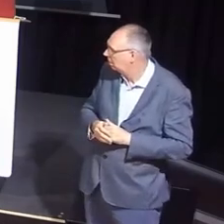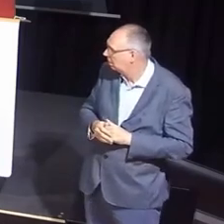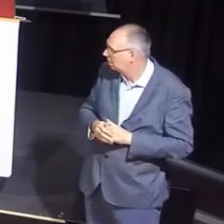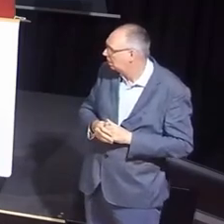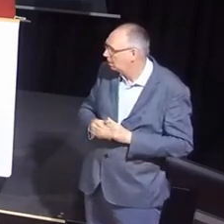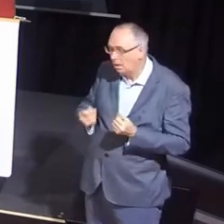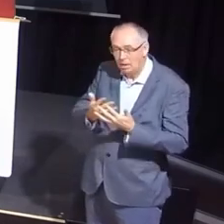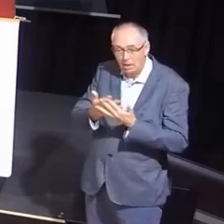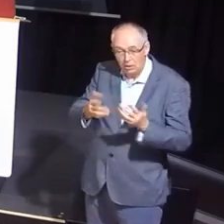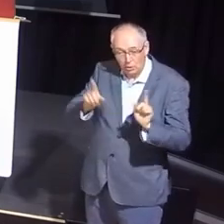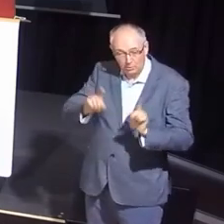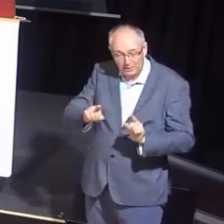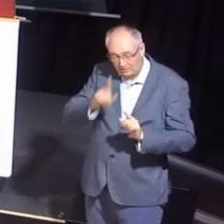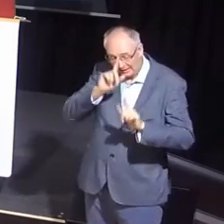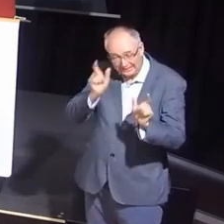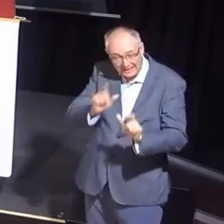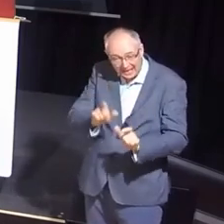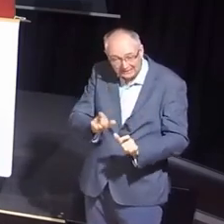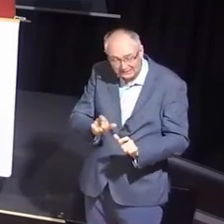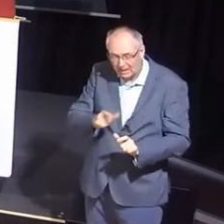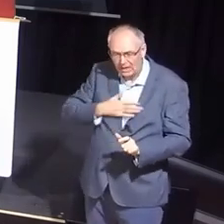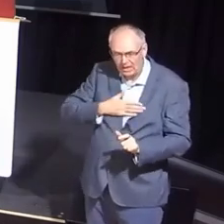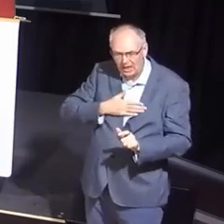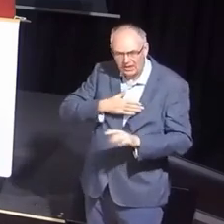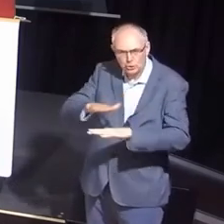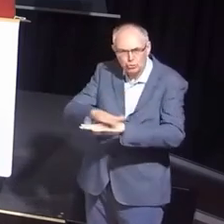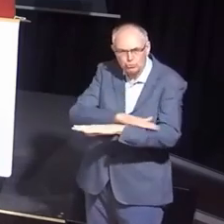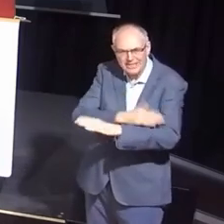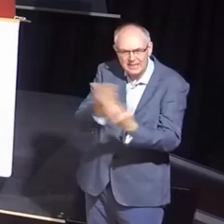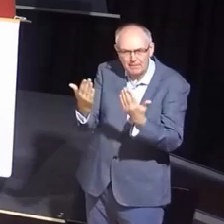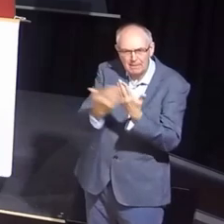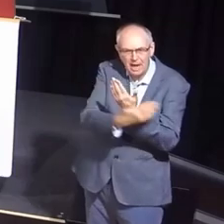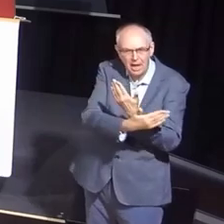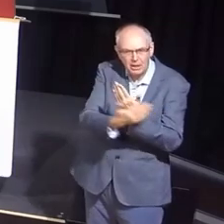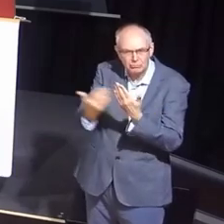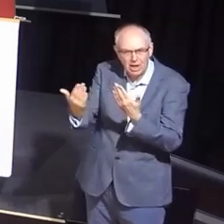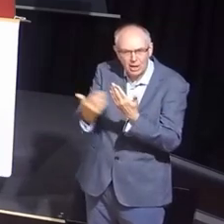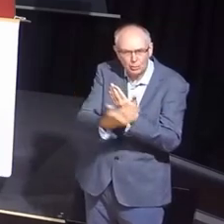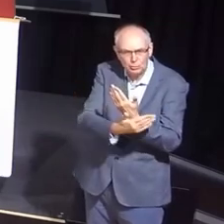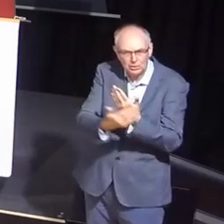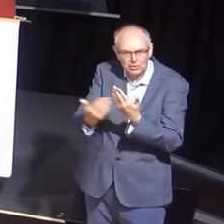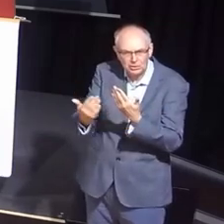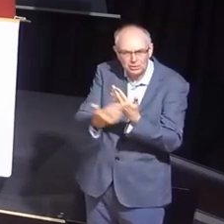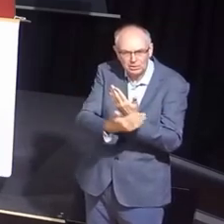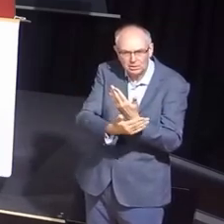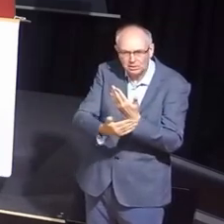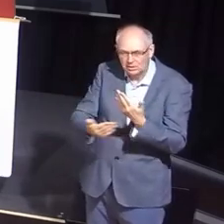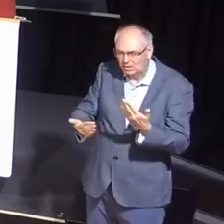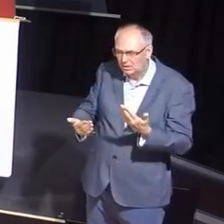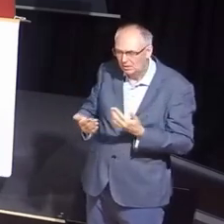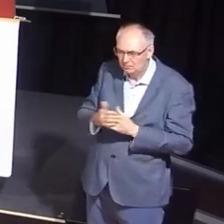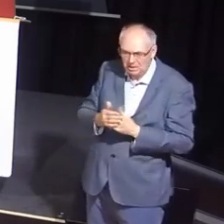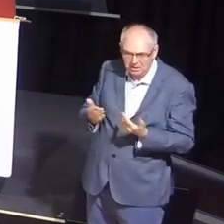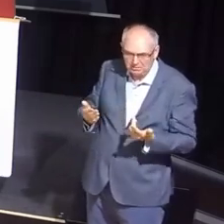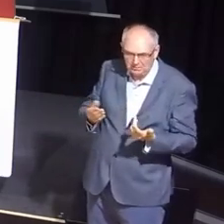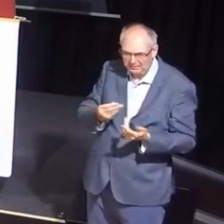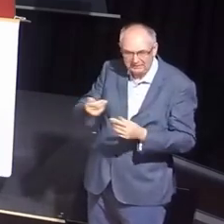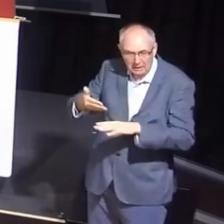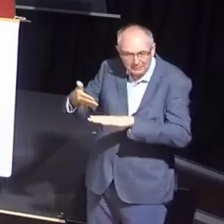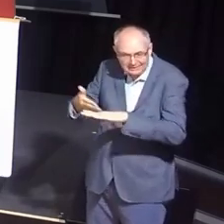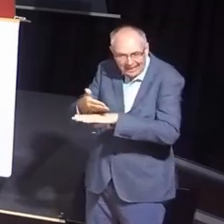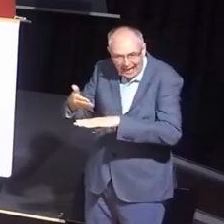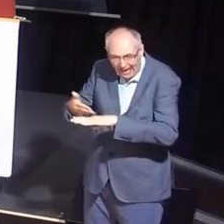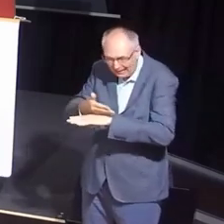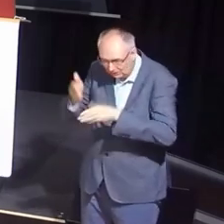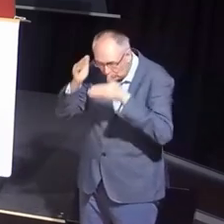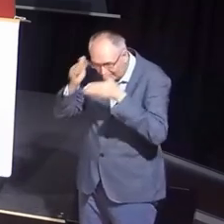A lot of people who have dyslexia like reading stuff off a green background, as an example. However, when it's like a specific task which I need to focus on, whether